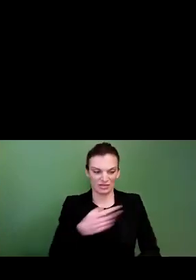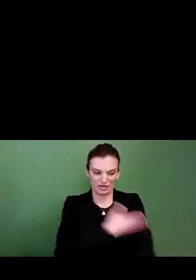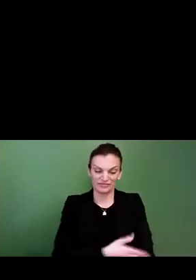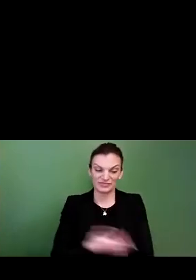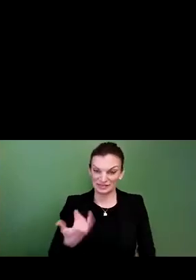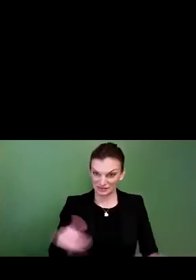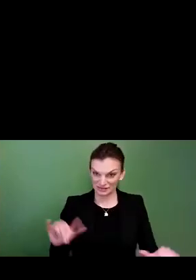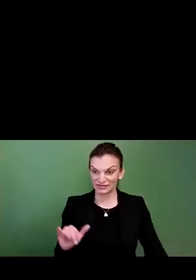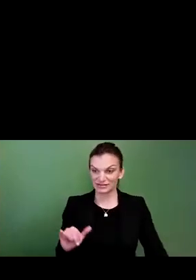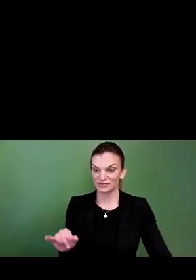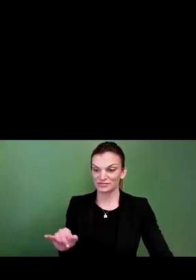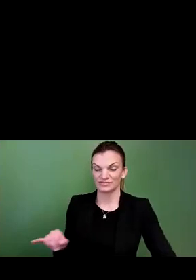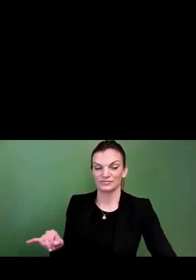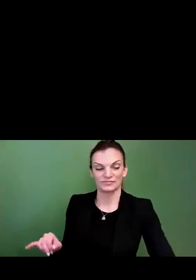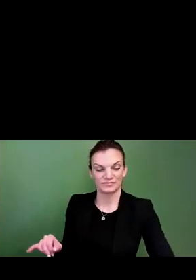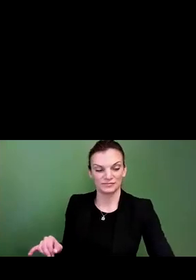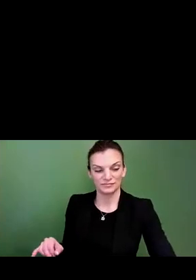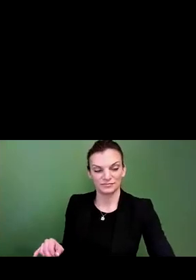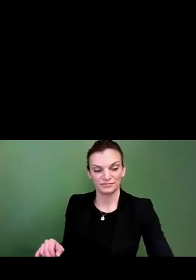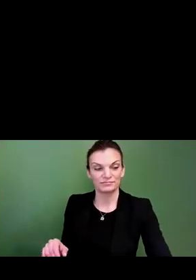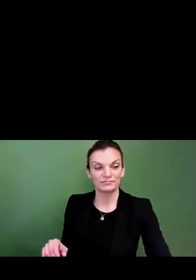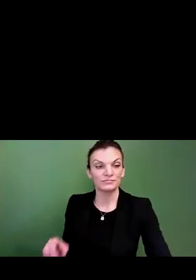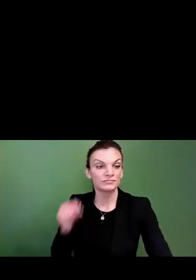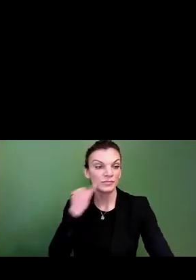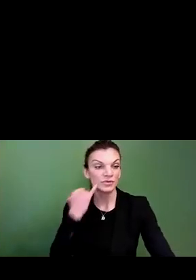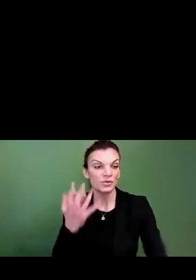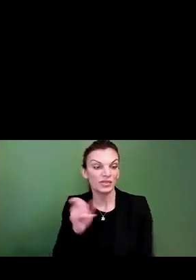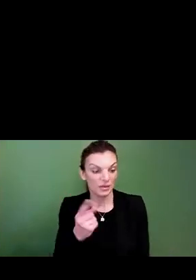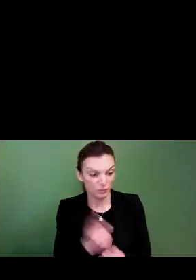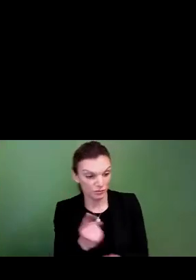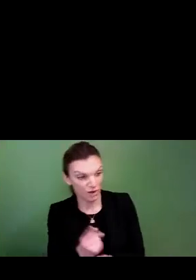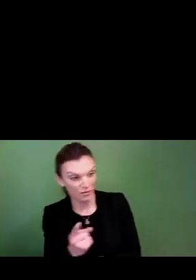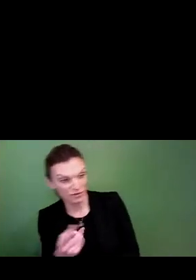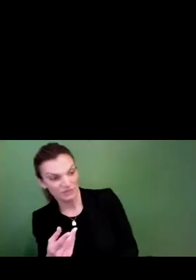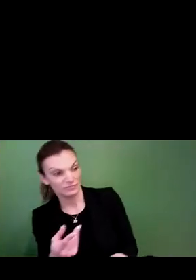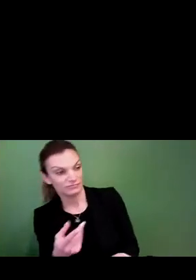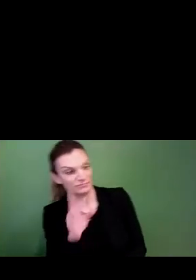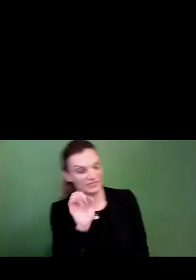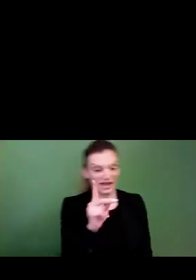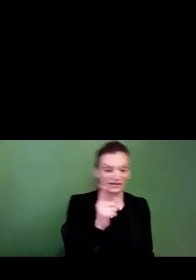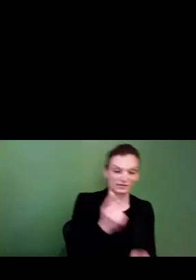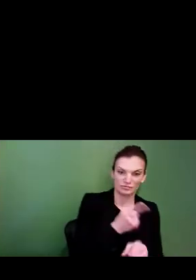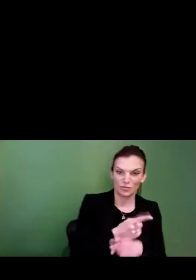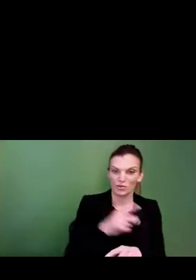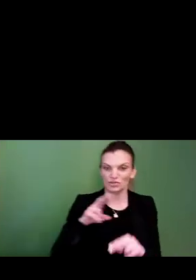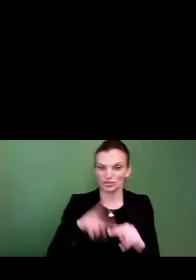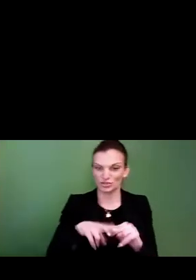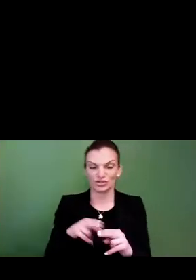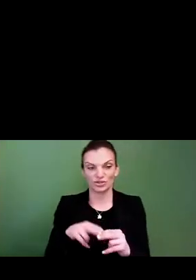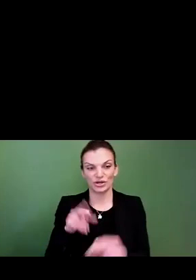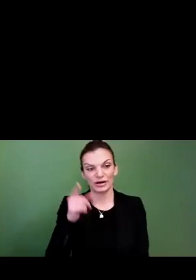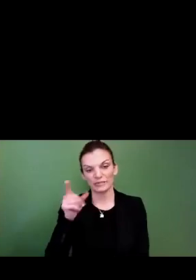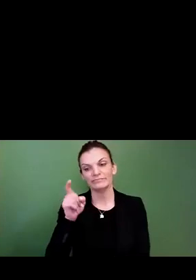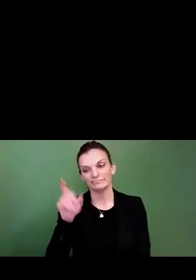that proper chair, proper desk. If that's not really in your budget right now, consider working somewhere that does have a